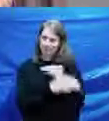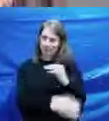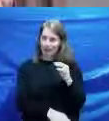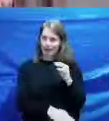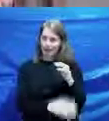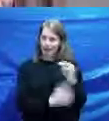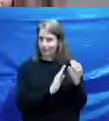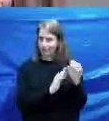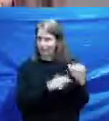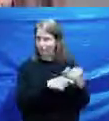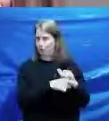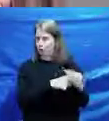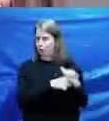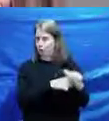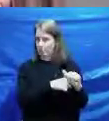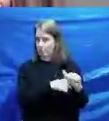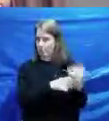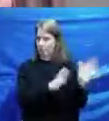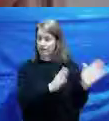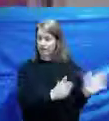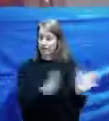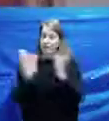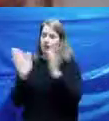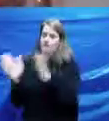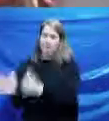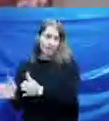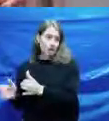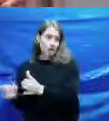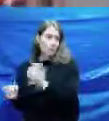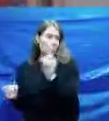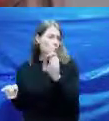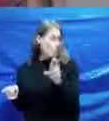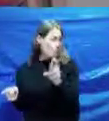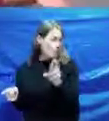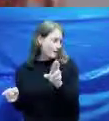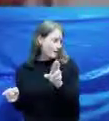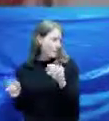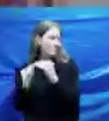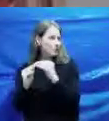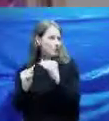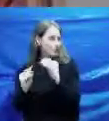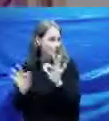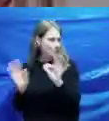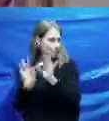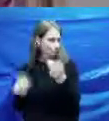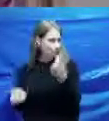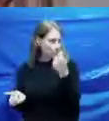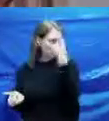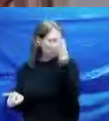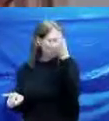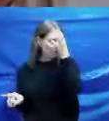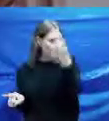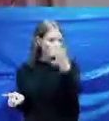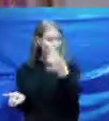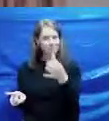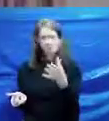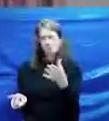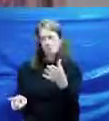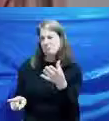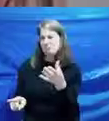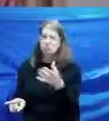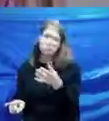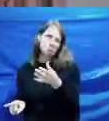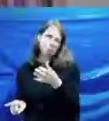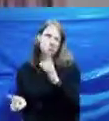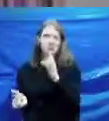kind of understand math concepts, but we really don't care if they get the answer right or wrong so much? And